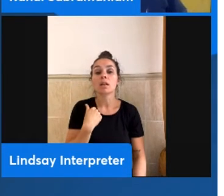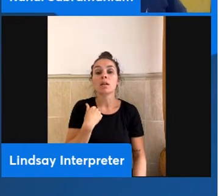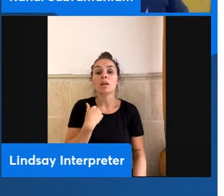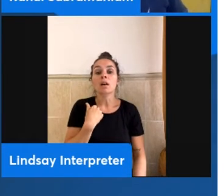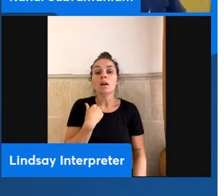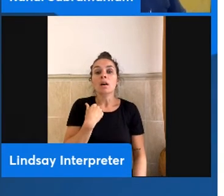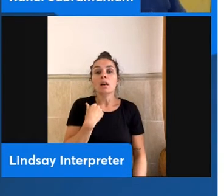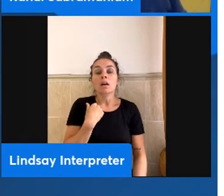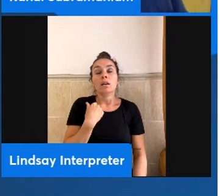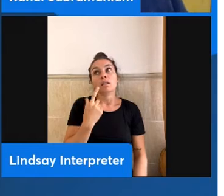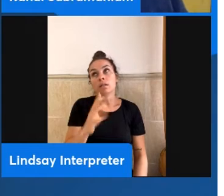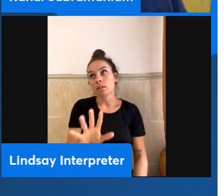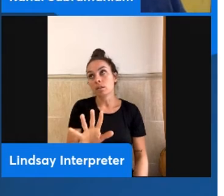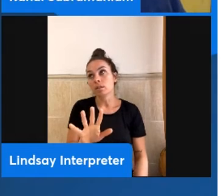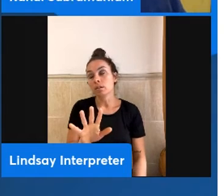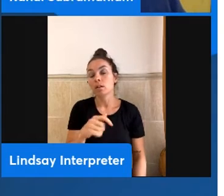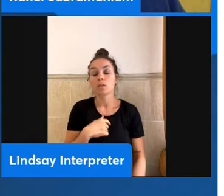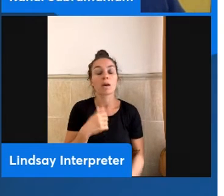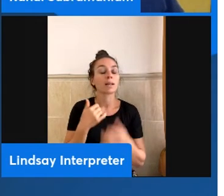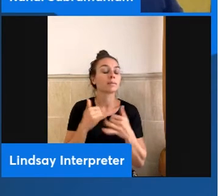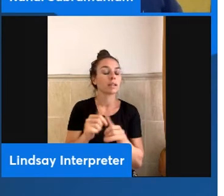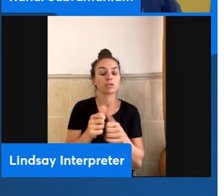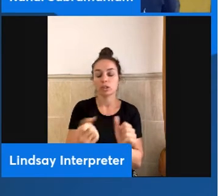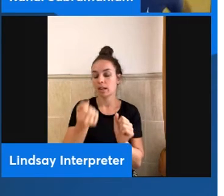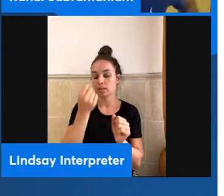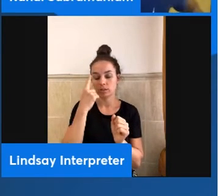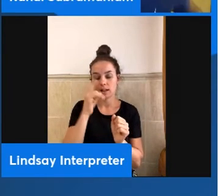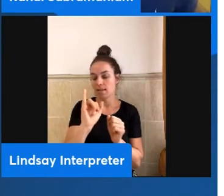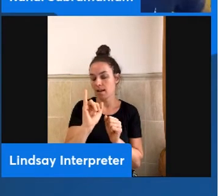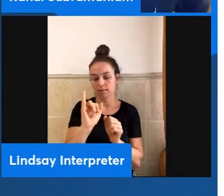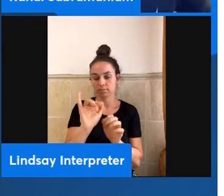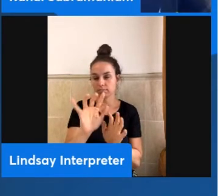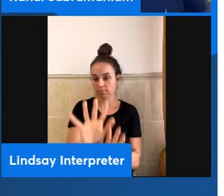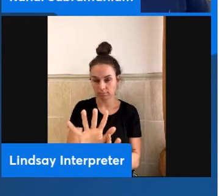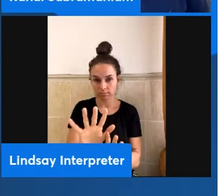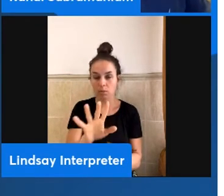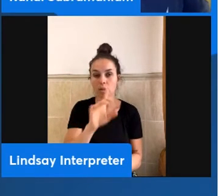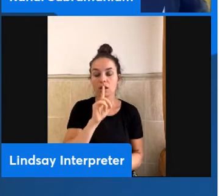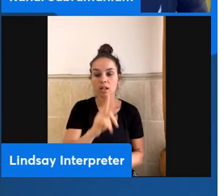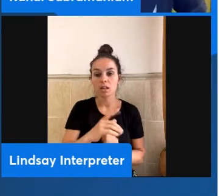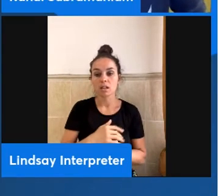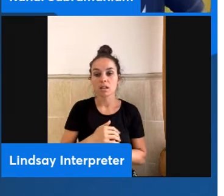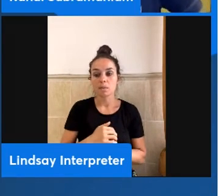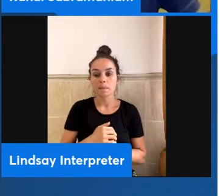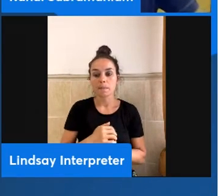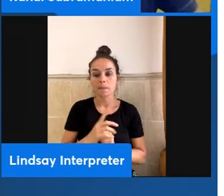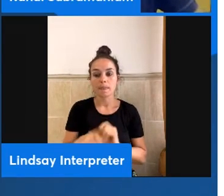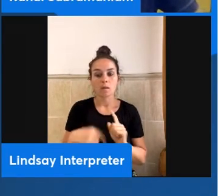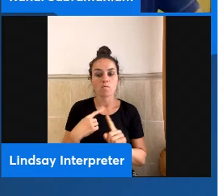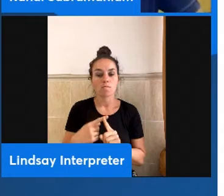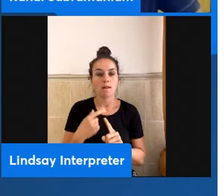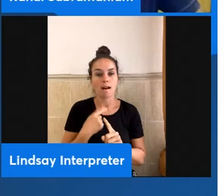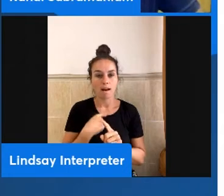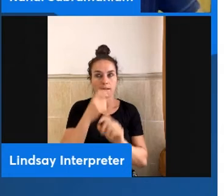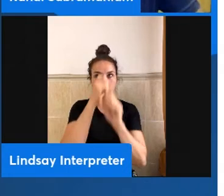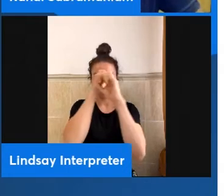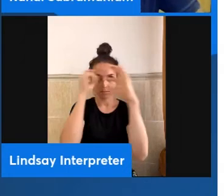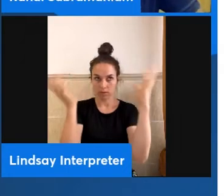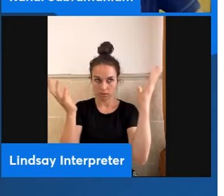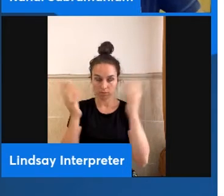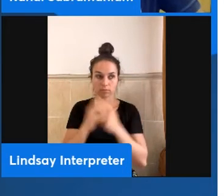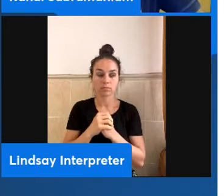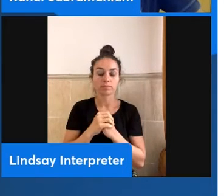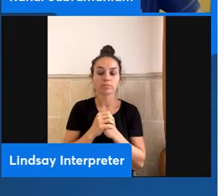I'm still trying to digest that use case, because when I really think about it, the